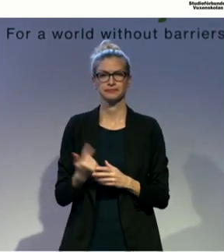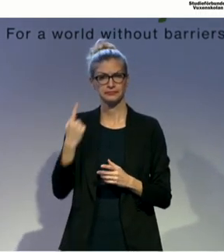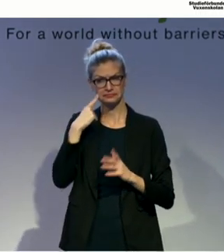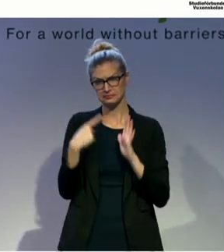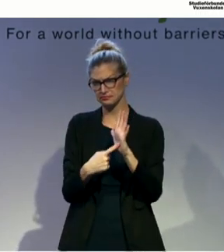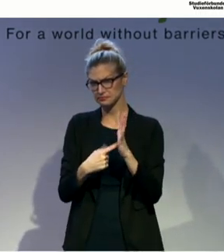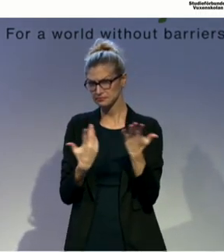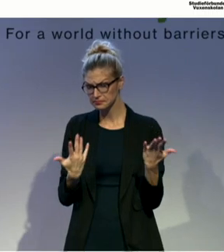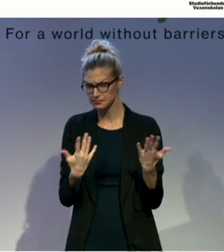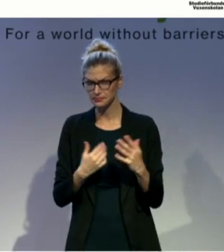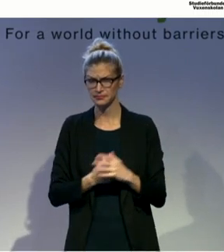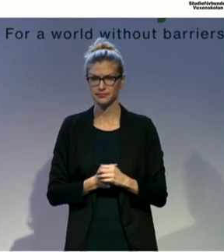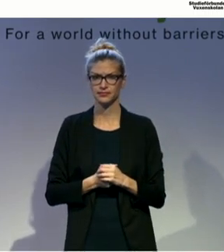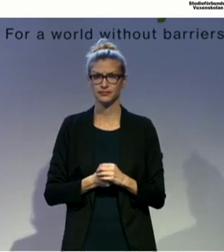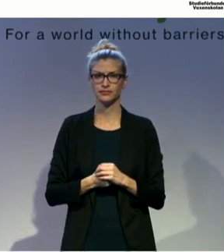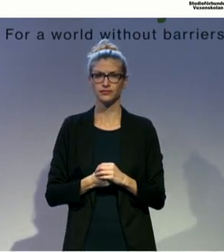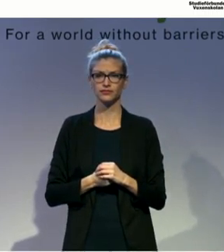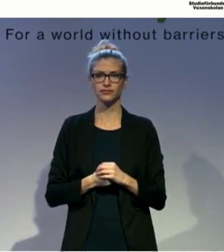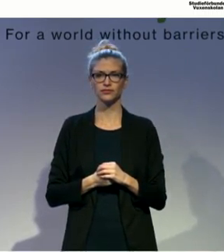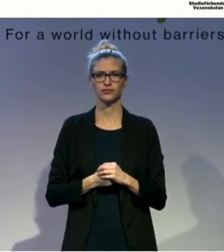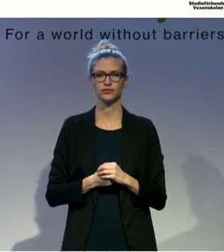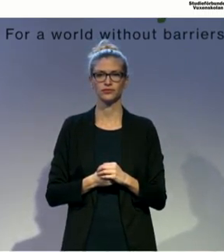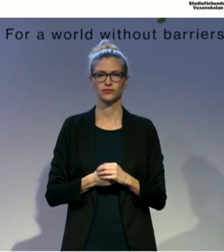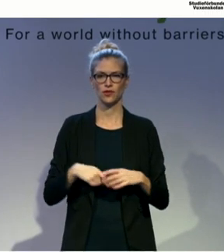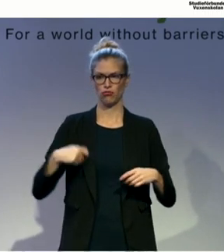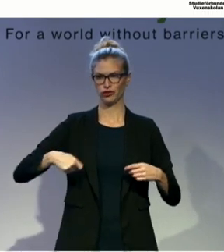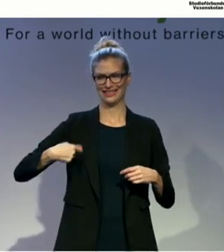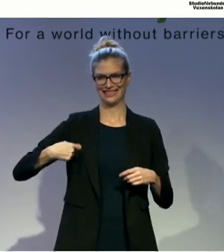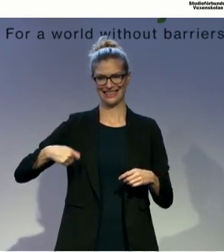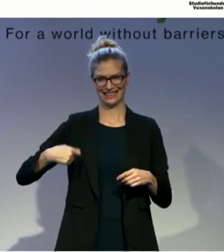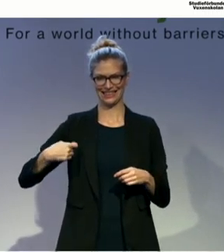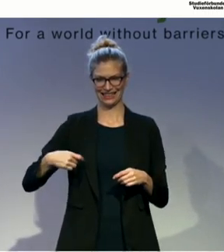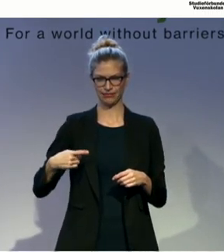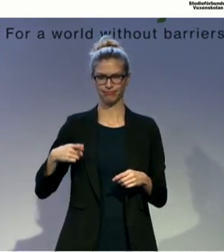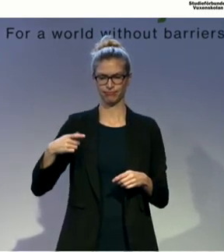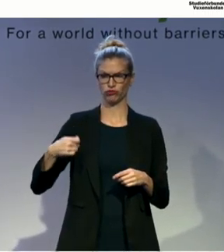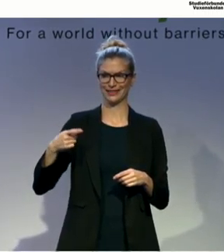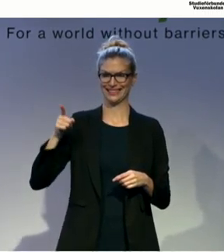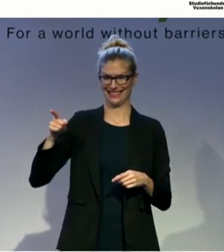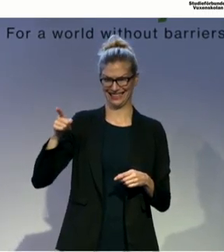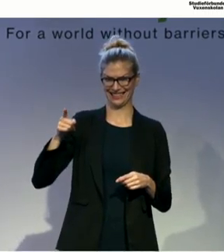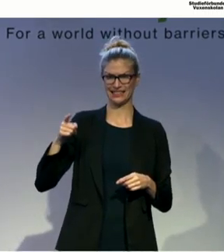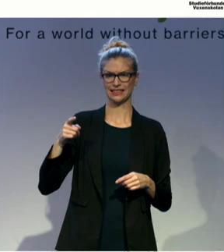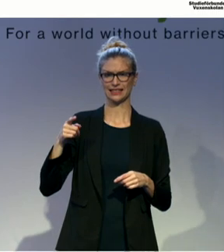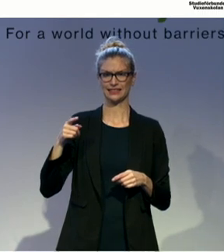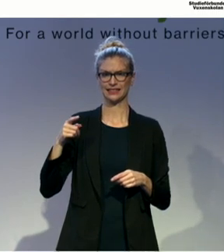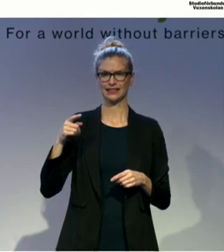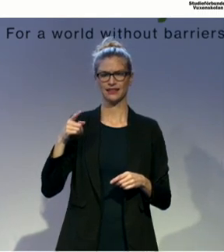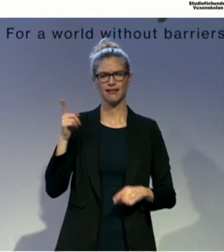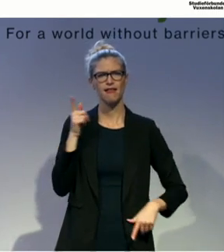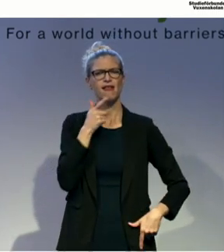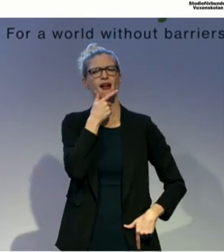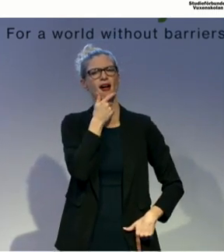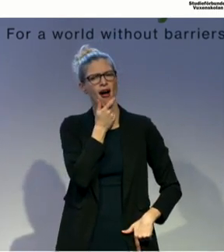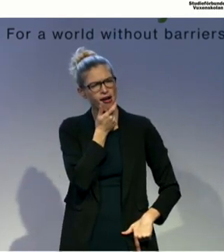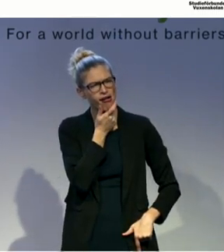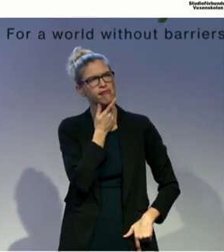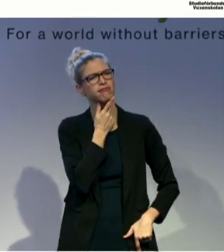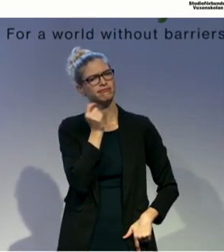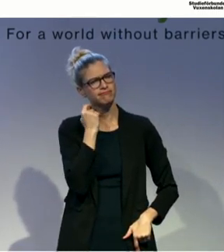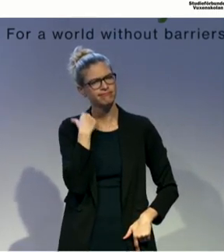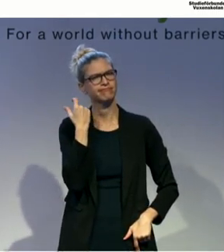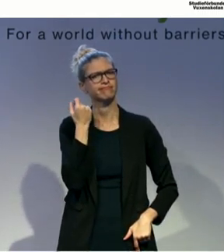former Prime Minister, Mr. Fredrik Reinfeldt, who once said, "I understand that the citizens of Malmö want